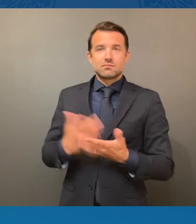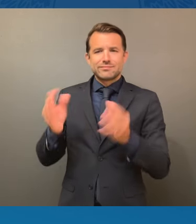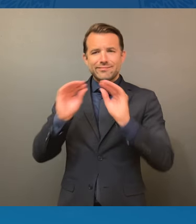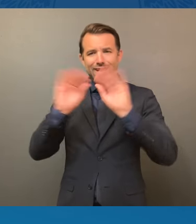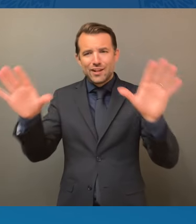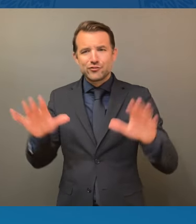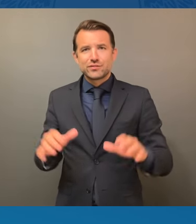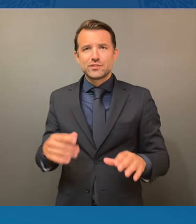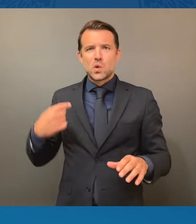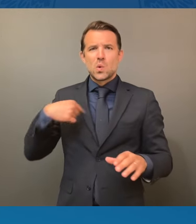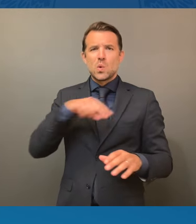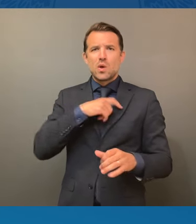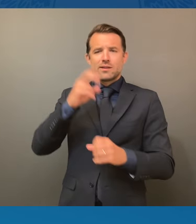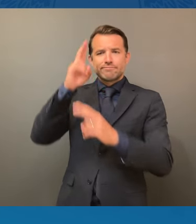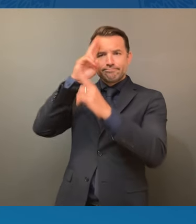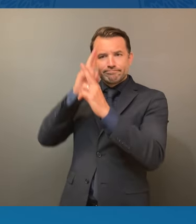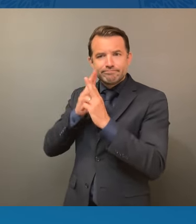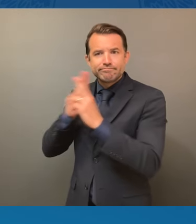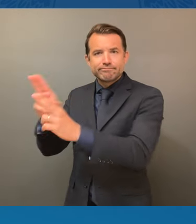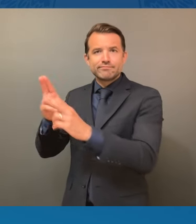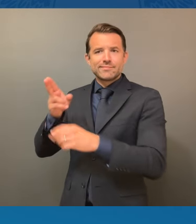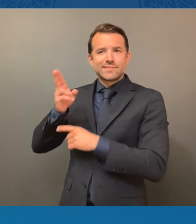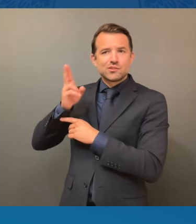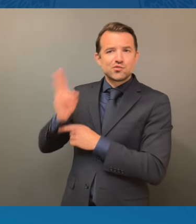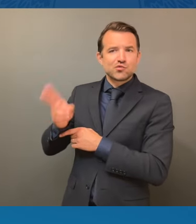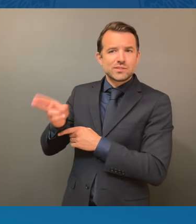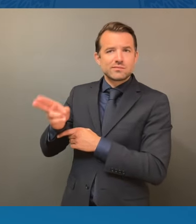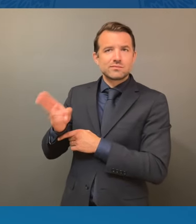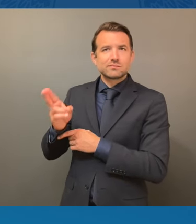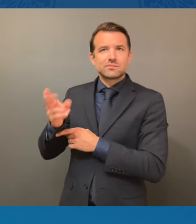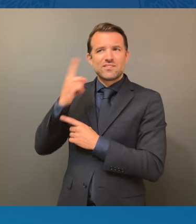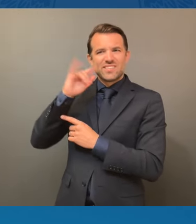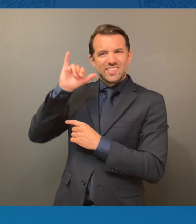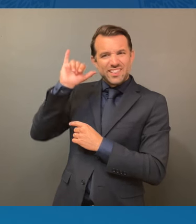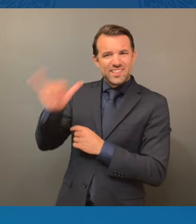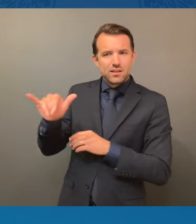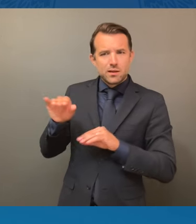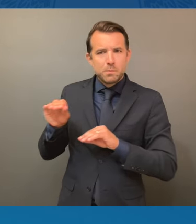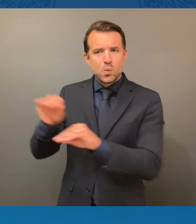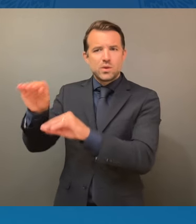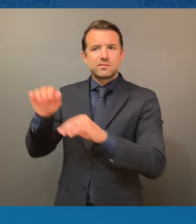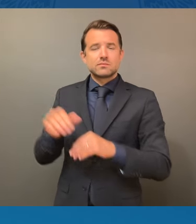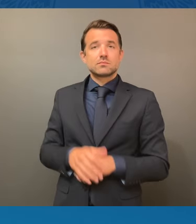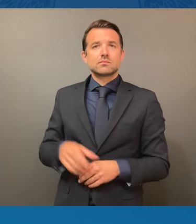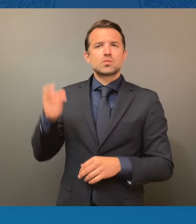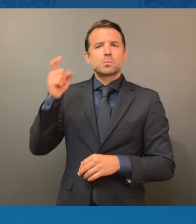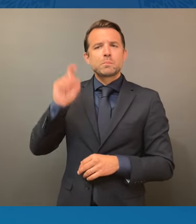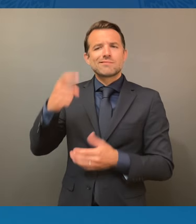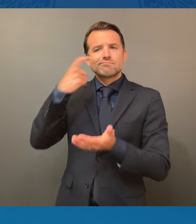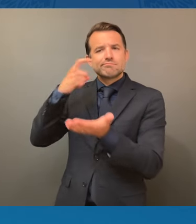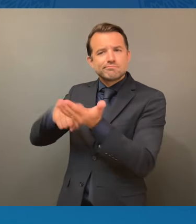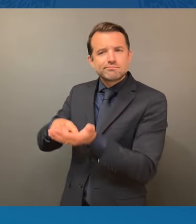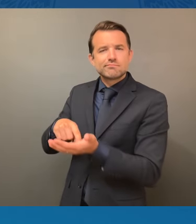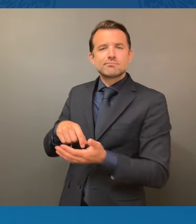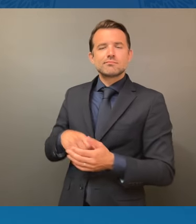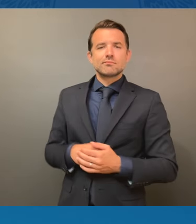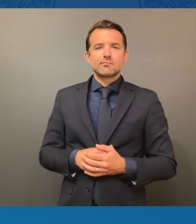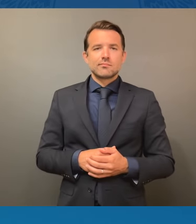movement, we must recognize the dream of the movement